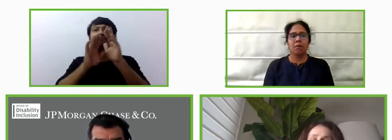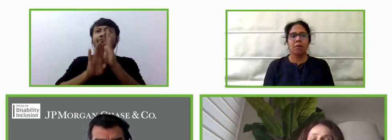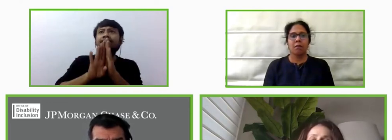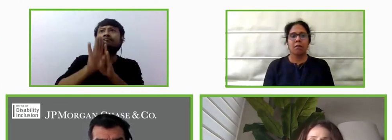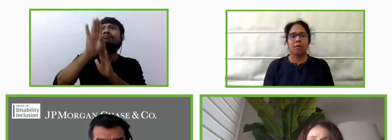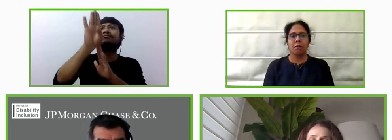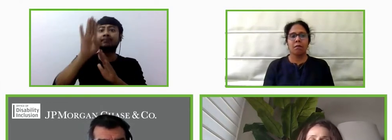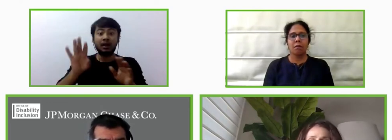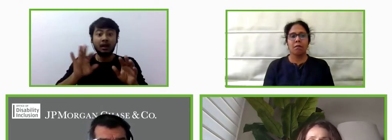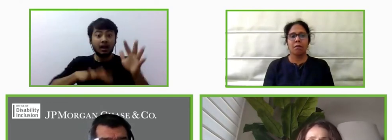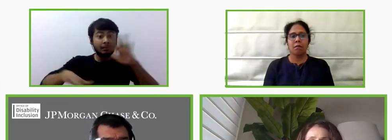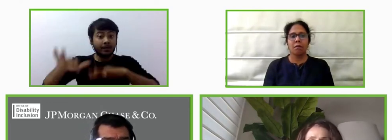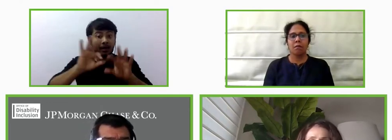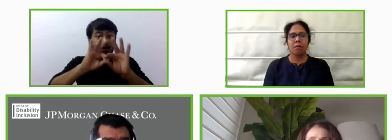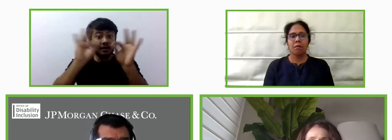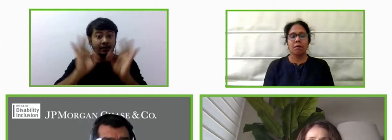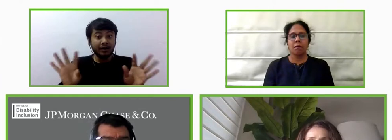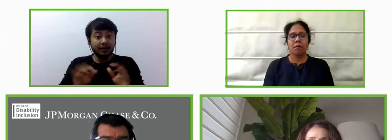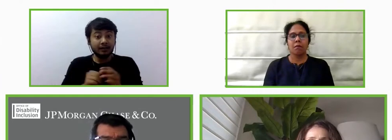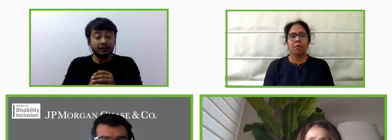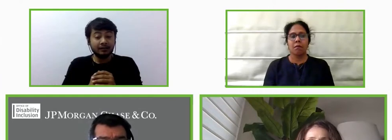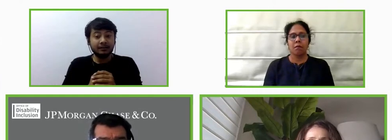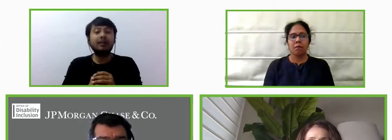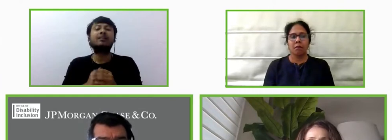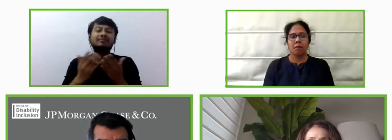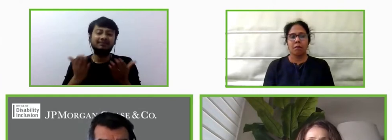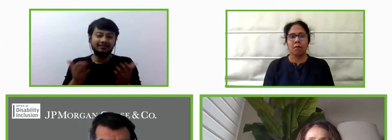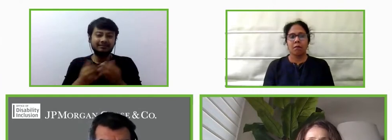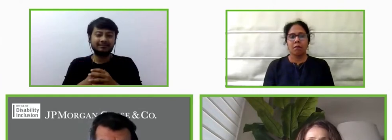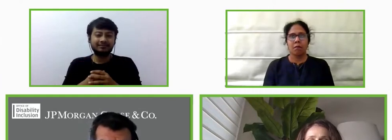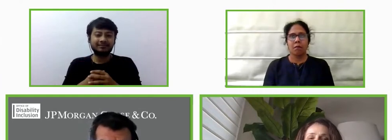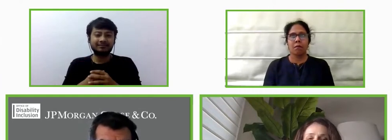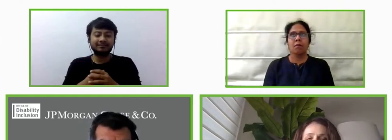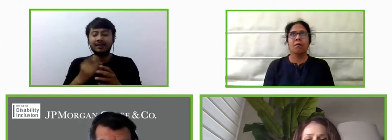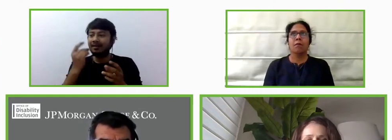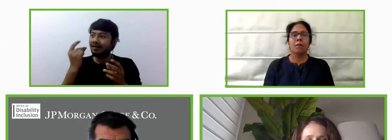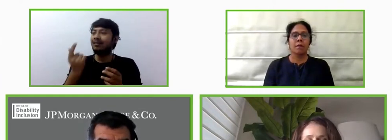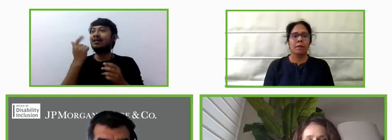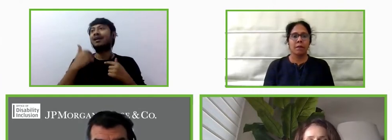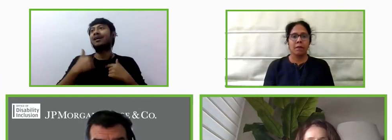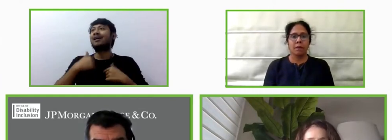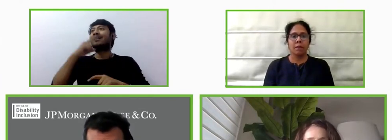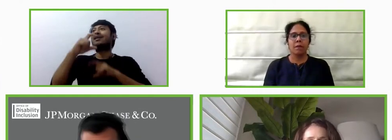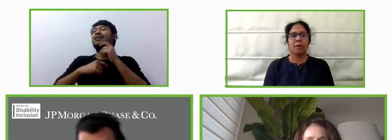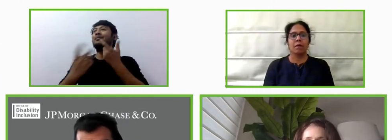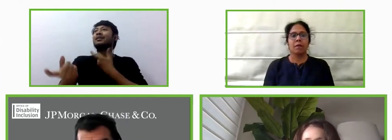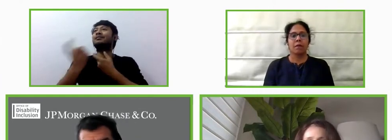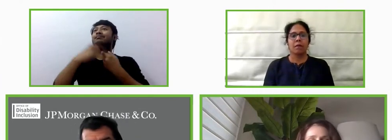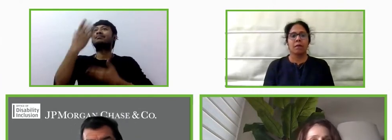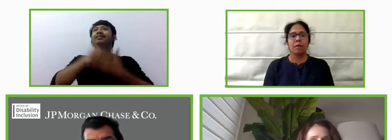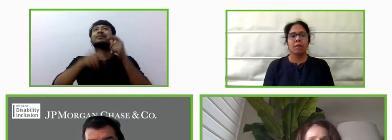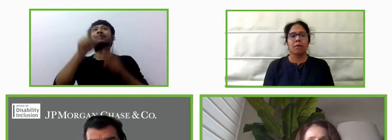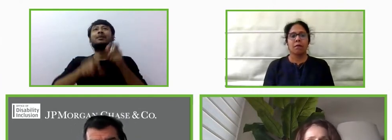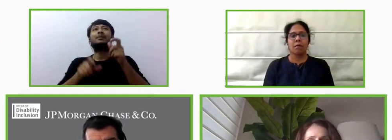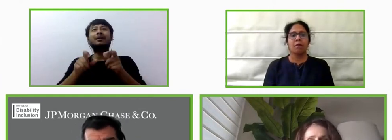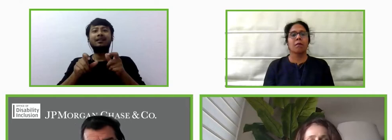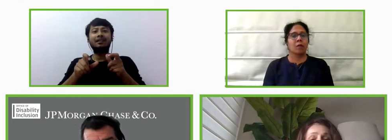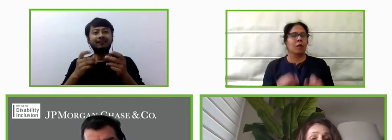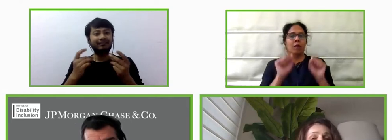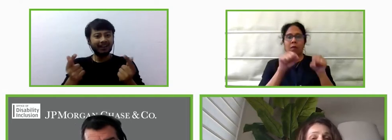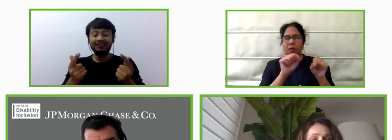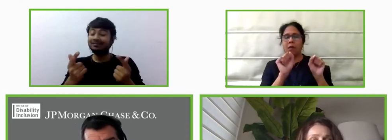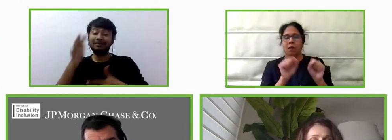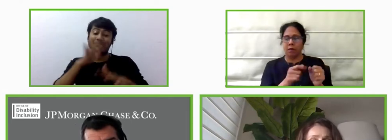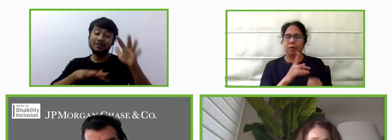about. It's not a thing that you wake up and say, hey, we're just going to do this, right? It has to be planned. Absolutely. It's